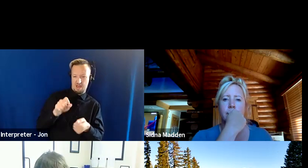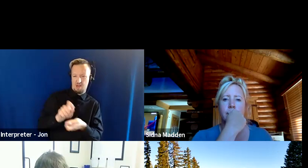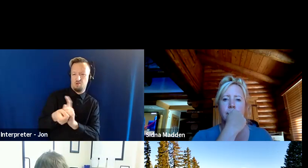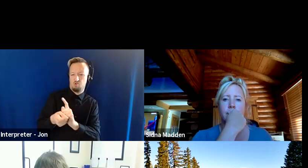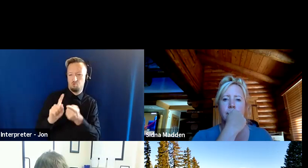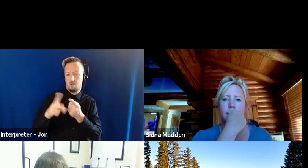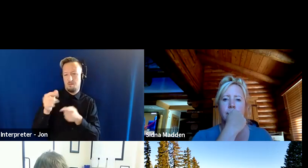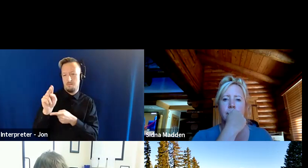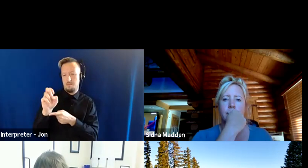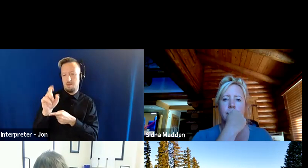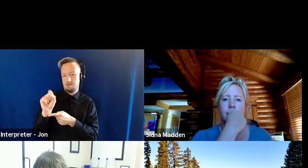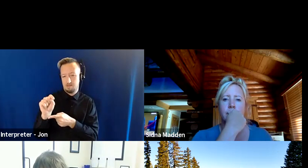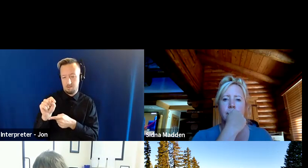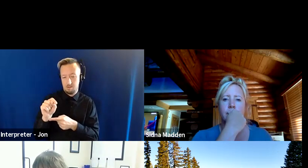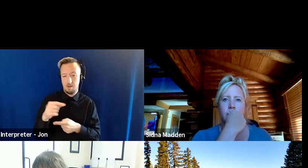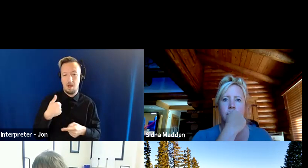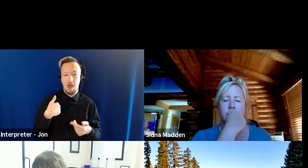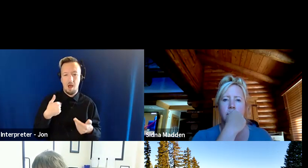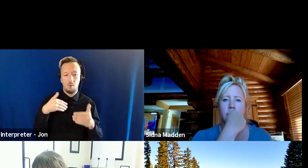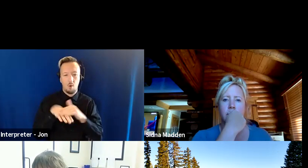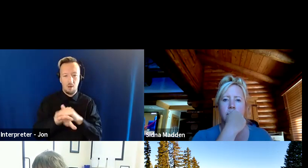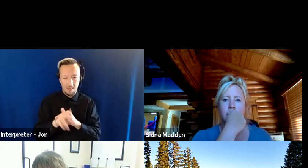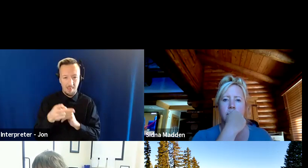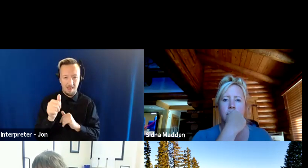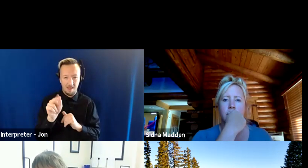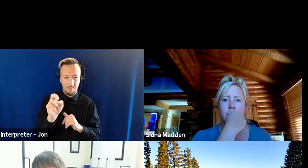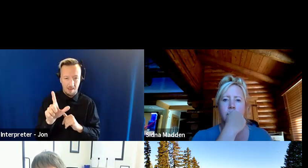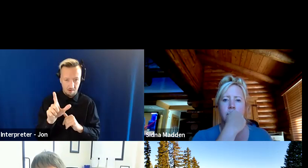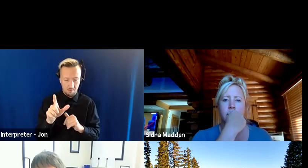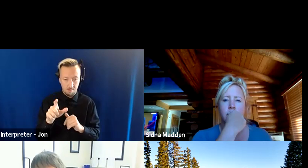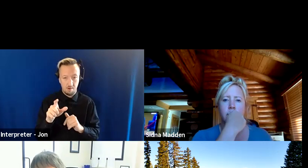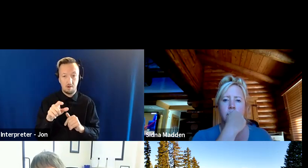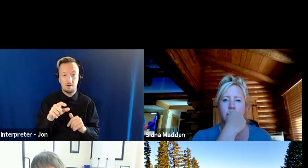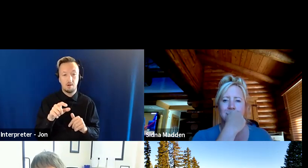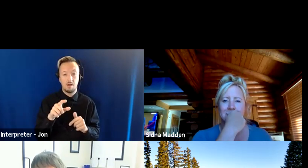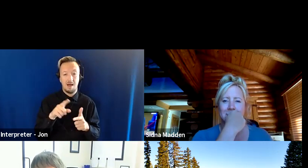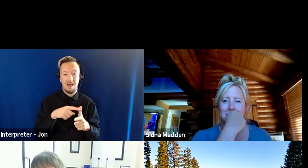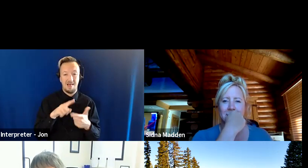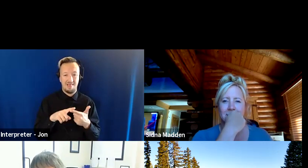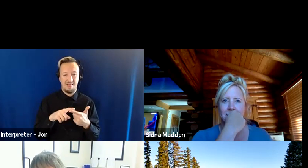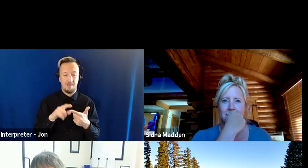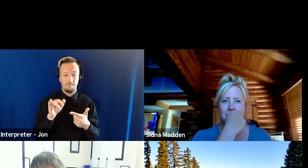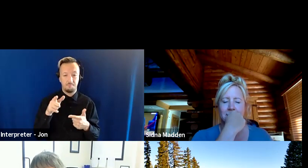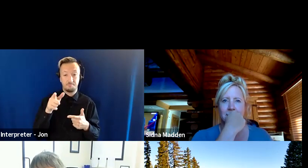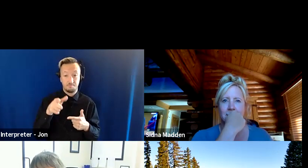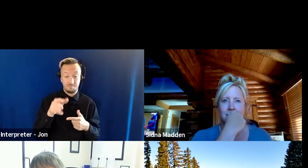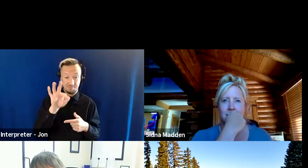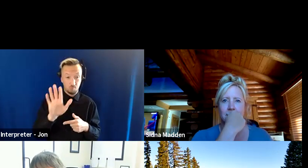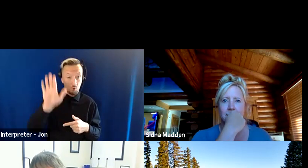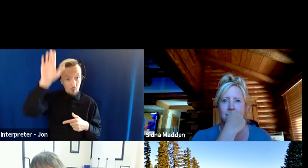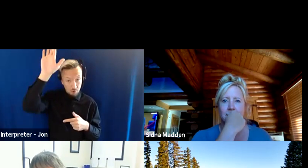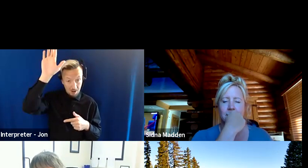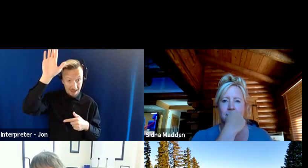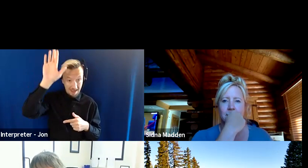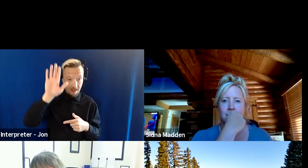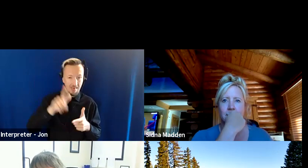you. Okay, so let me log in with the panel and then that one that enters is gonna be us. If you raise your hand, then I'll